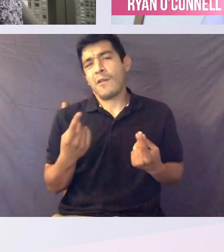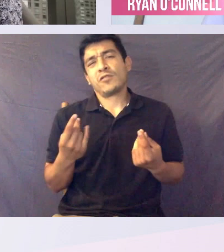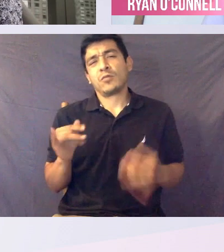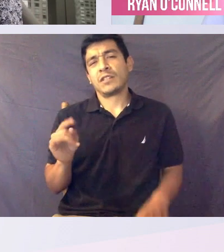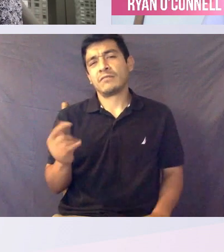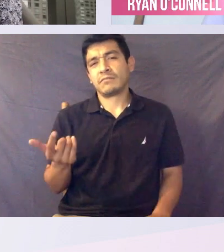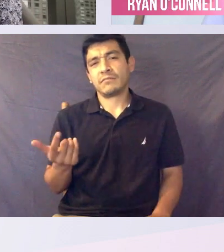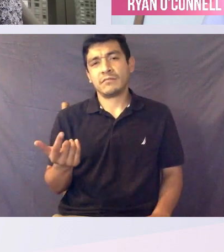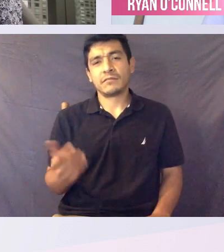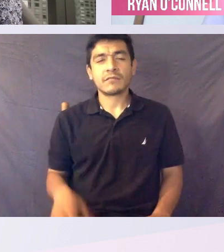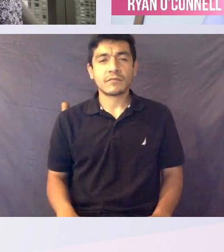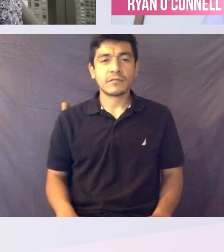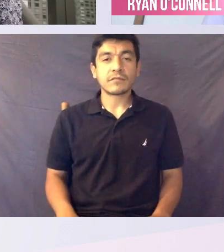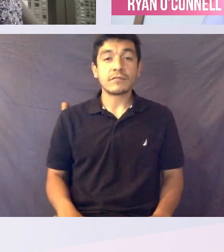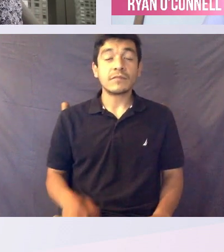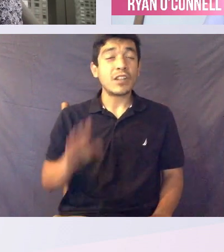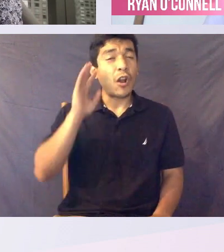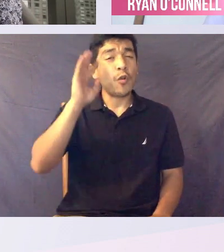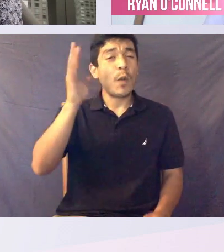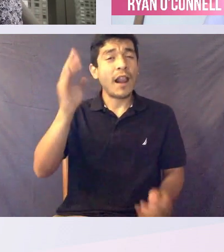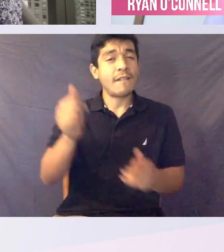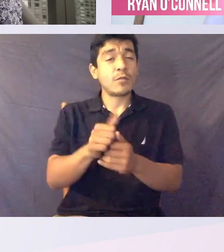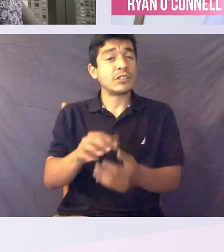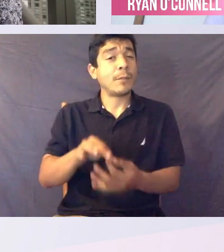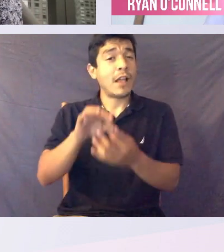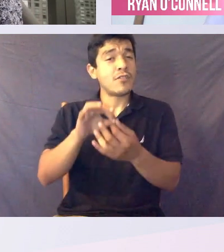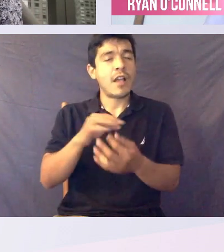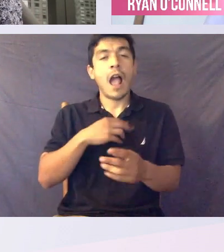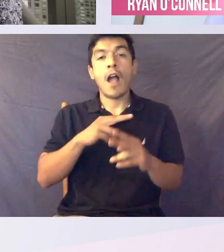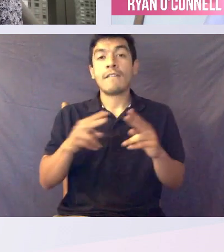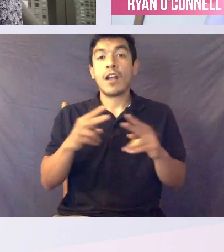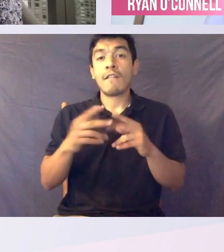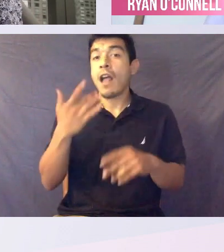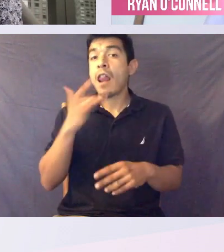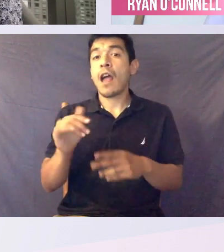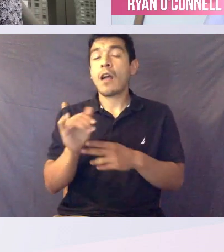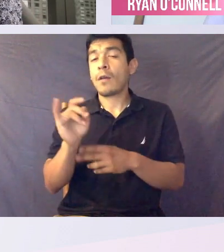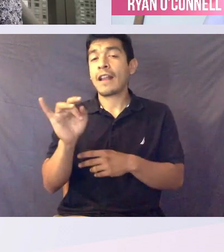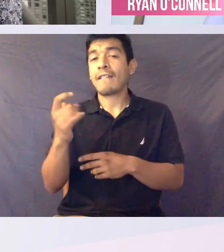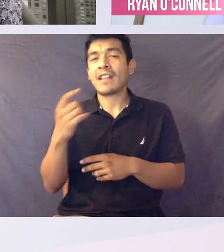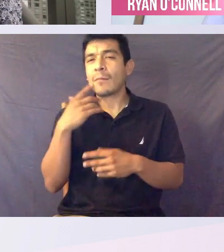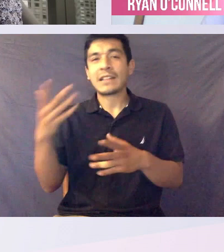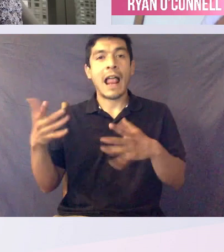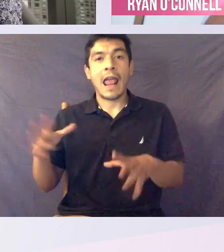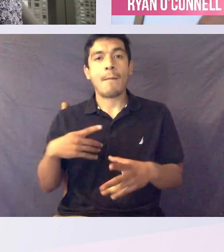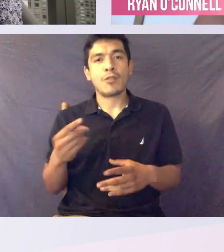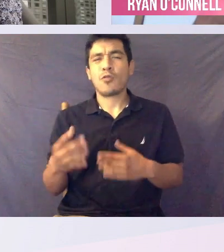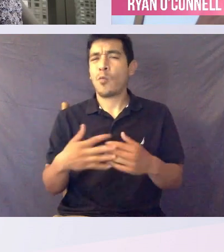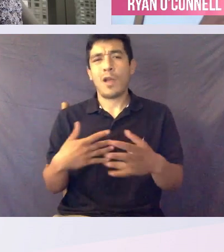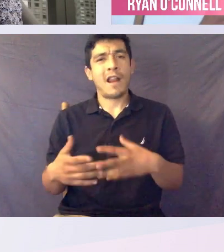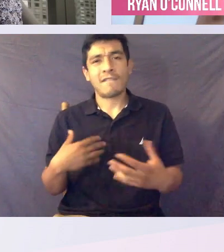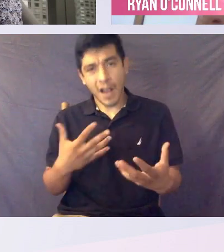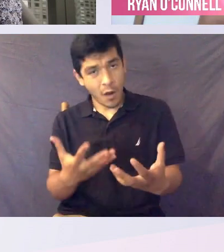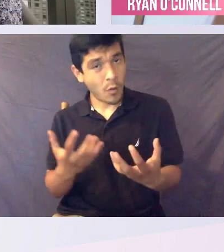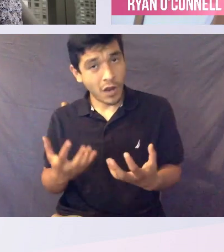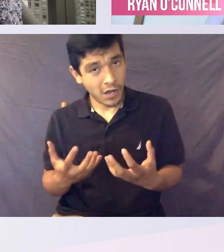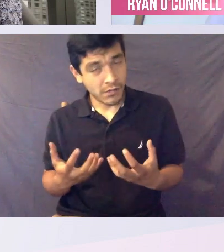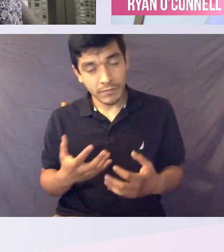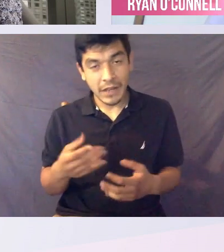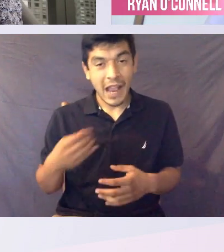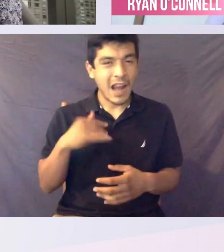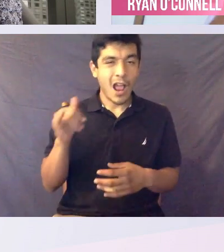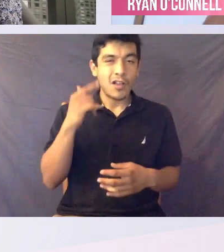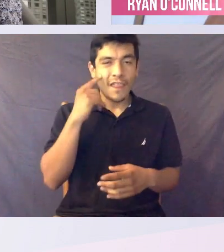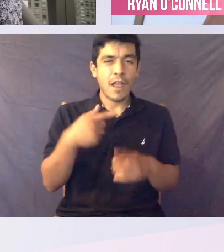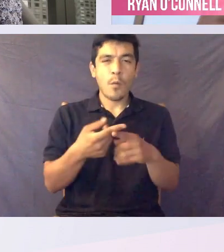Creatively with Special, I was really, really lucky with Netflix because they let me do whatever I wanted. I also think like when you're buying something